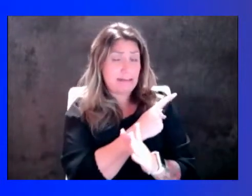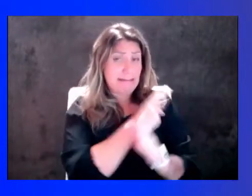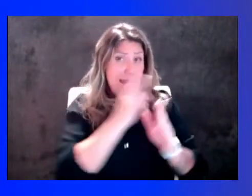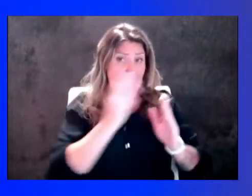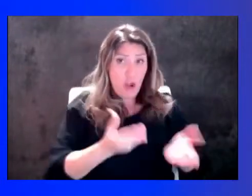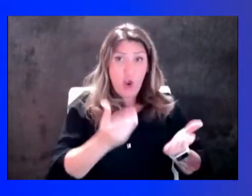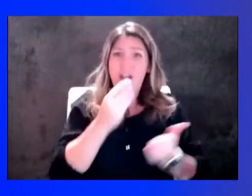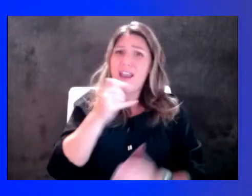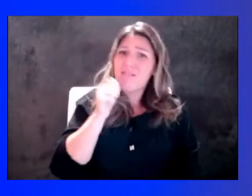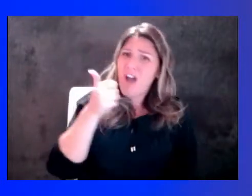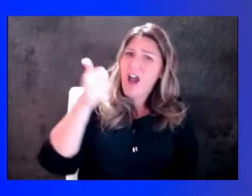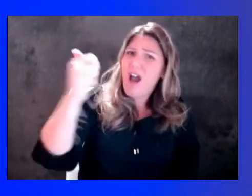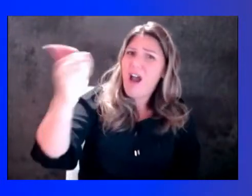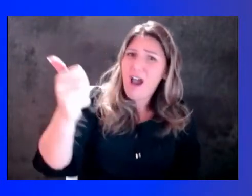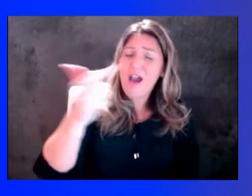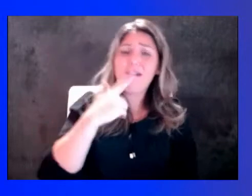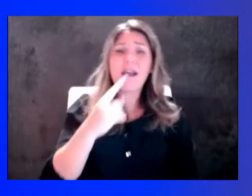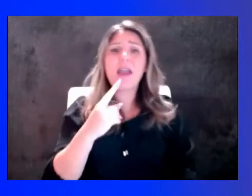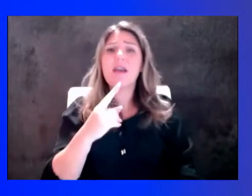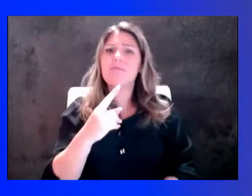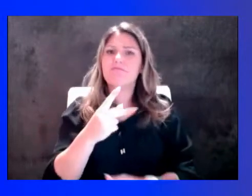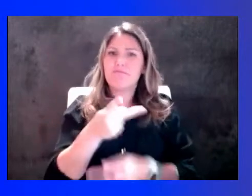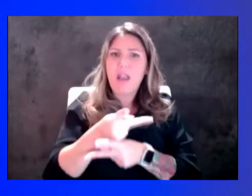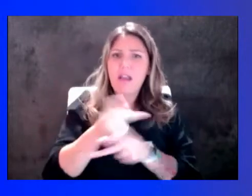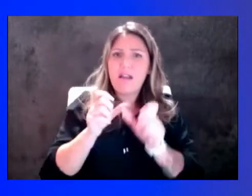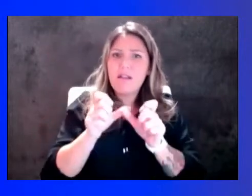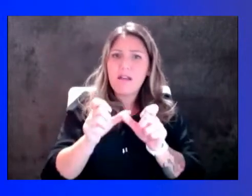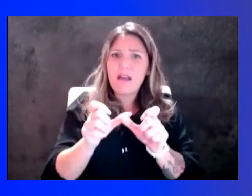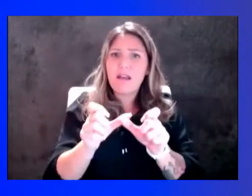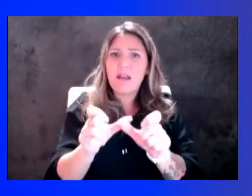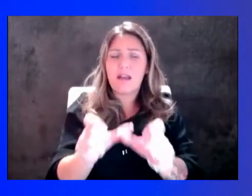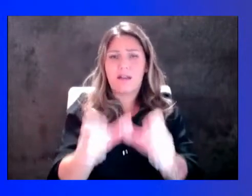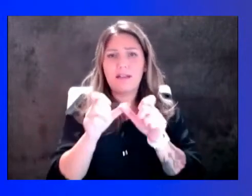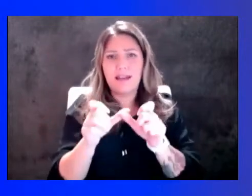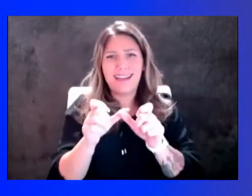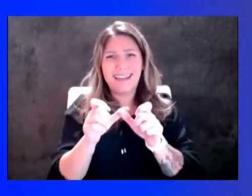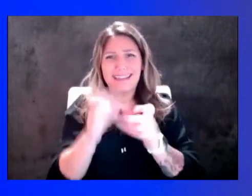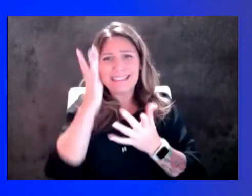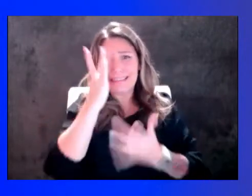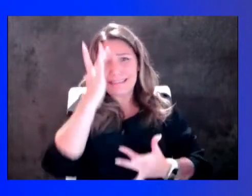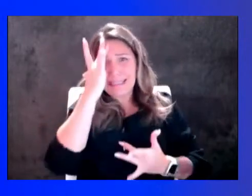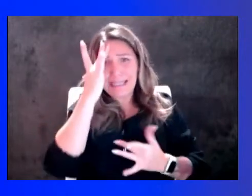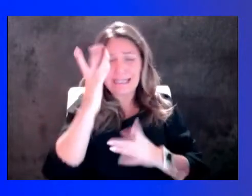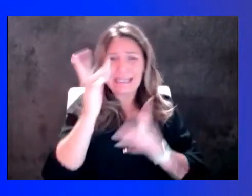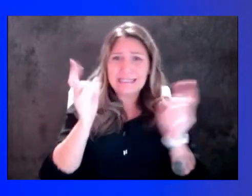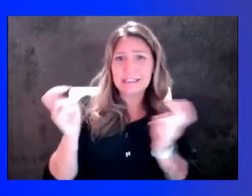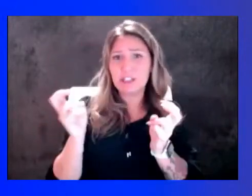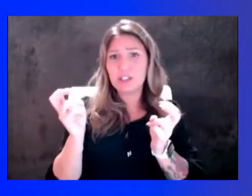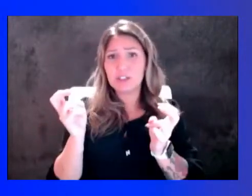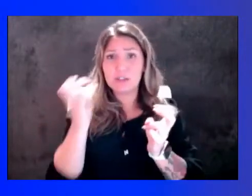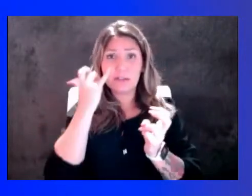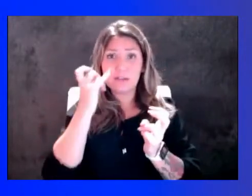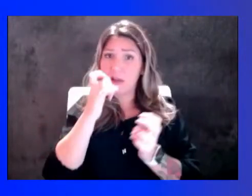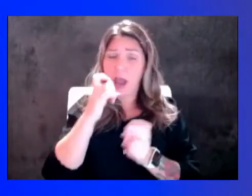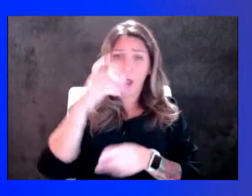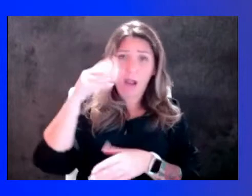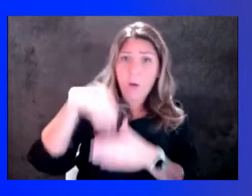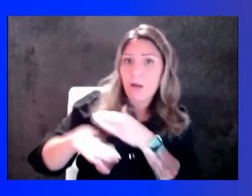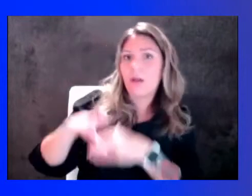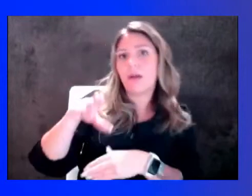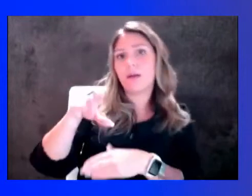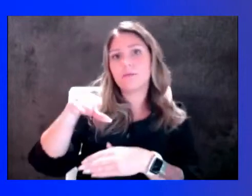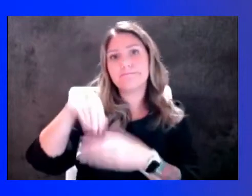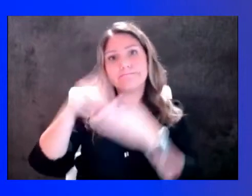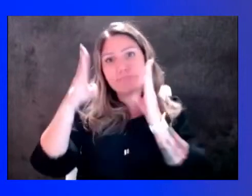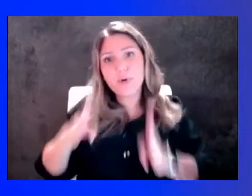maintain chronic healthcare conditions and patients' healthcare despite not being able to see them in person on a consistent basis. And so, to be honest, I